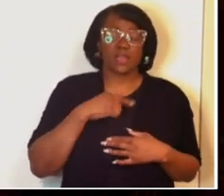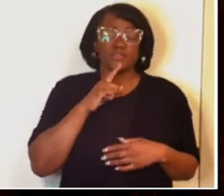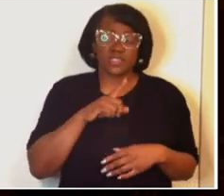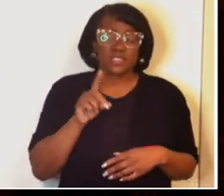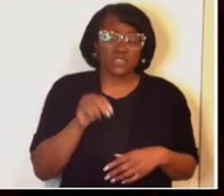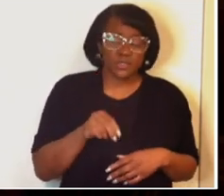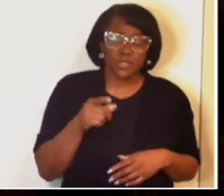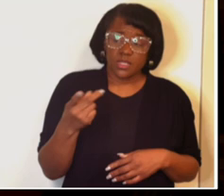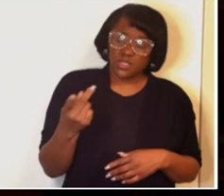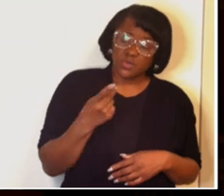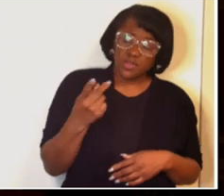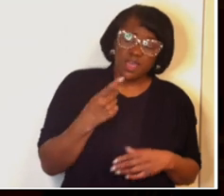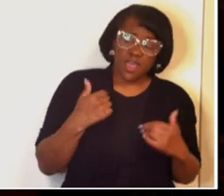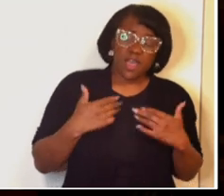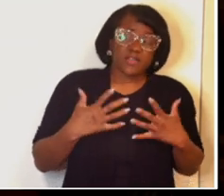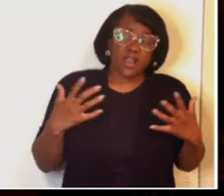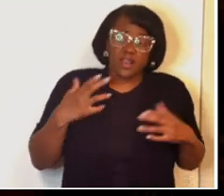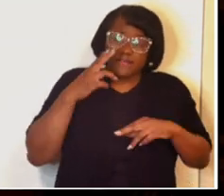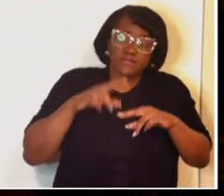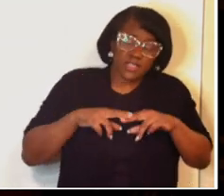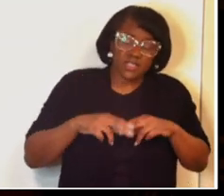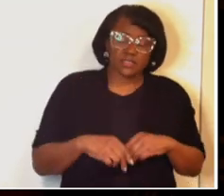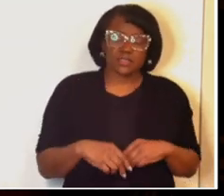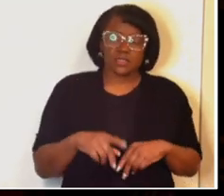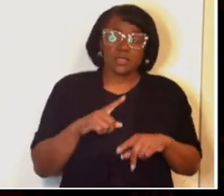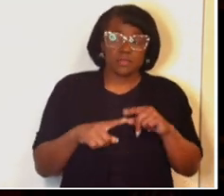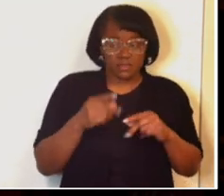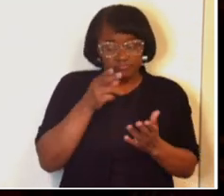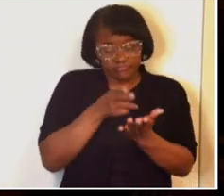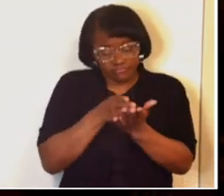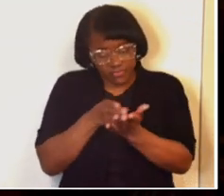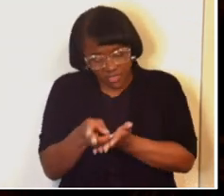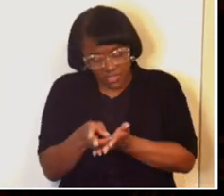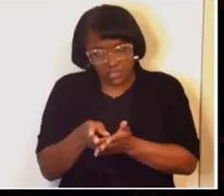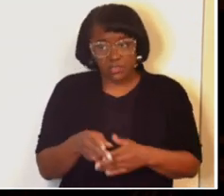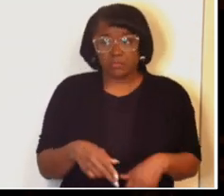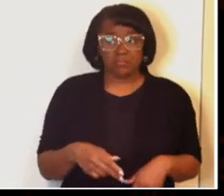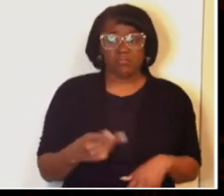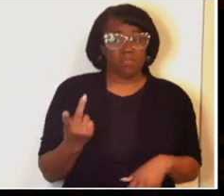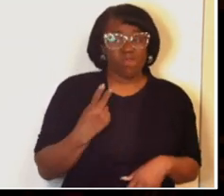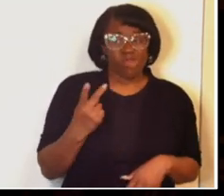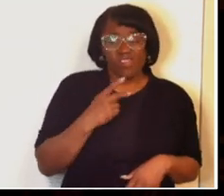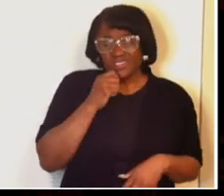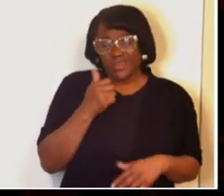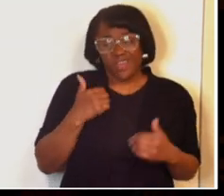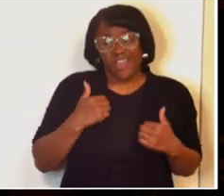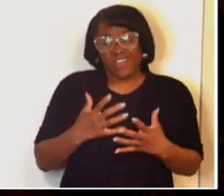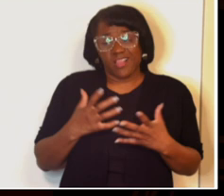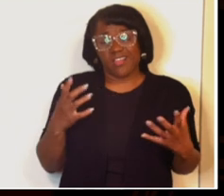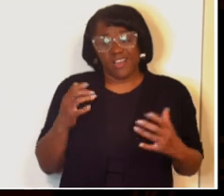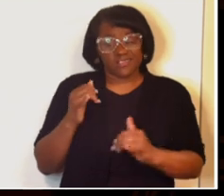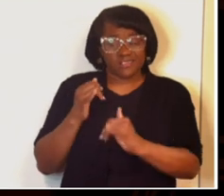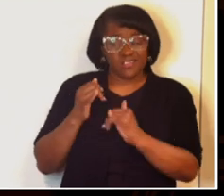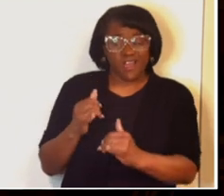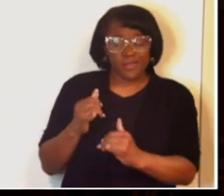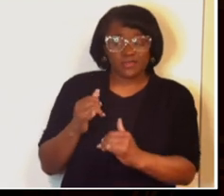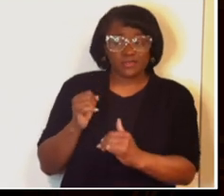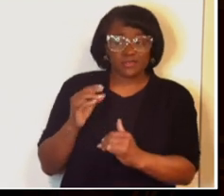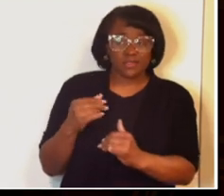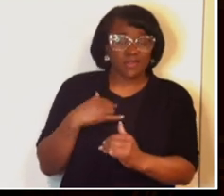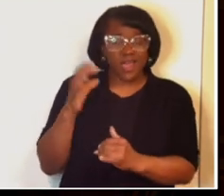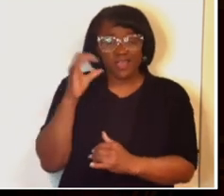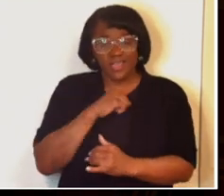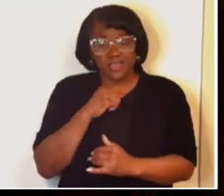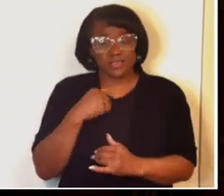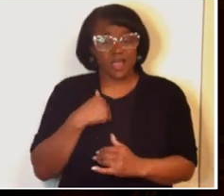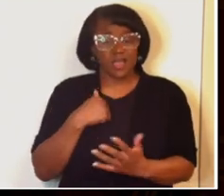fun together. But I've got to be honest, we don't have much in common, so I guess. I cut Rommel off doing my best to